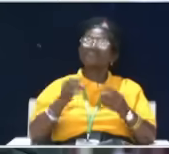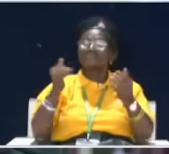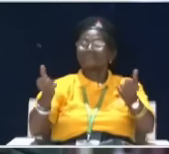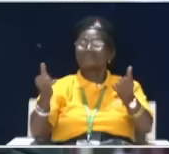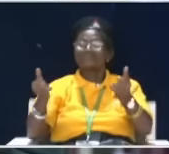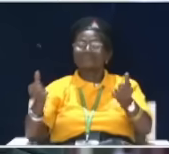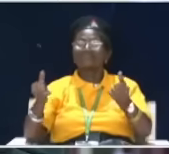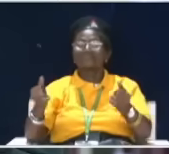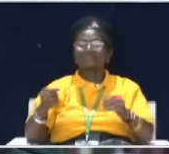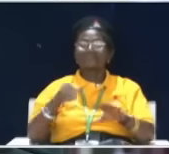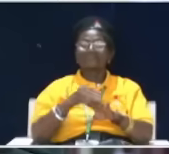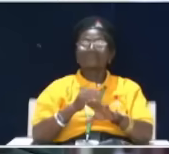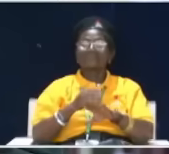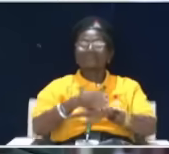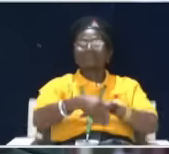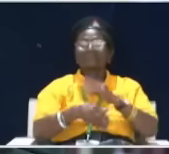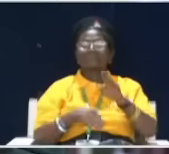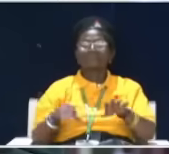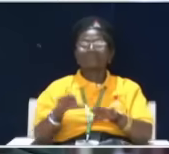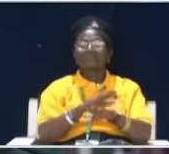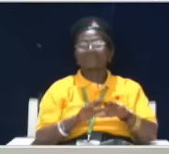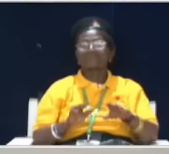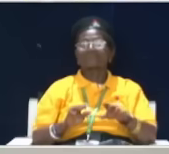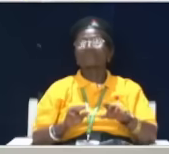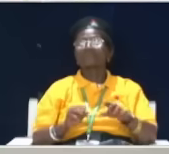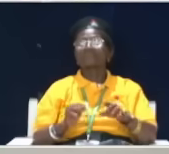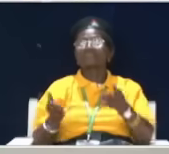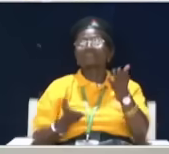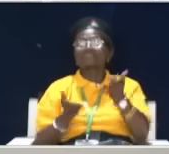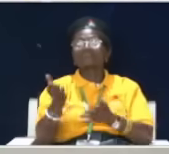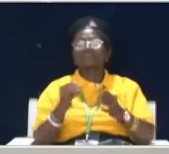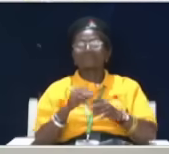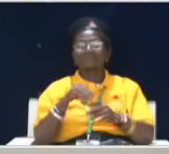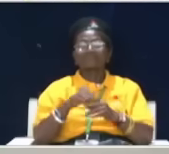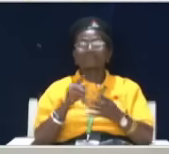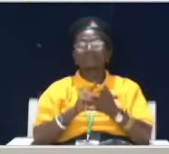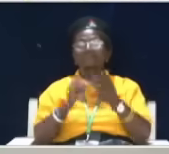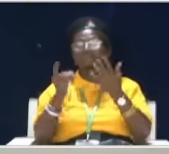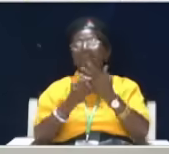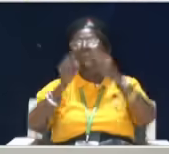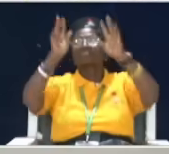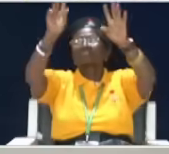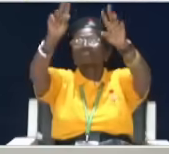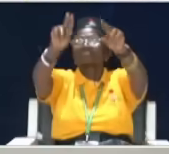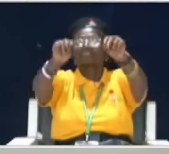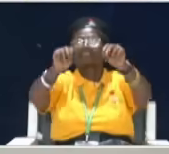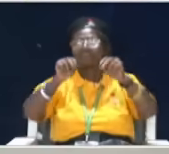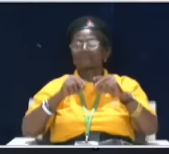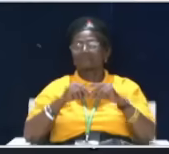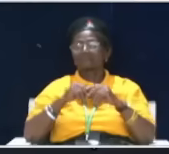At the crossover service in December 31. Se nigba aisun odun tuntun ni.